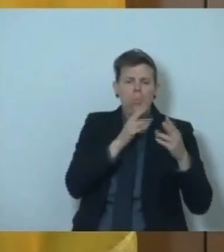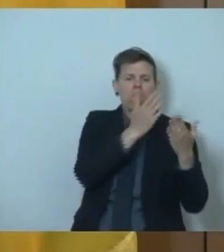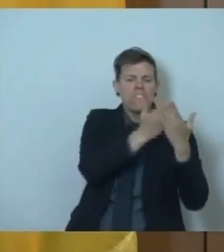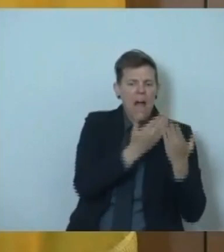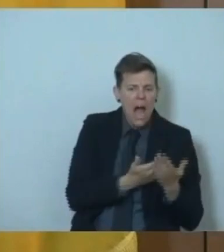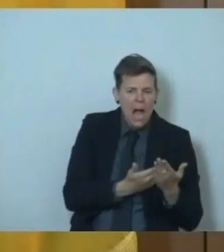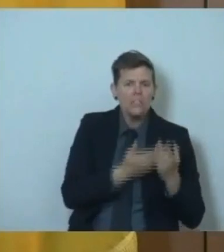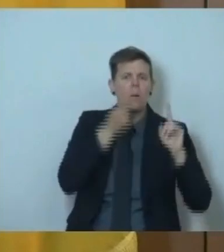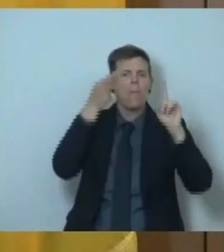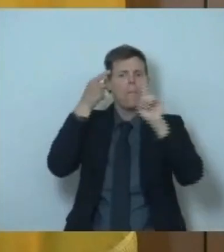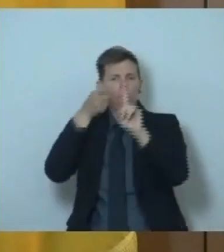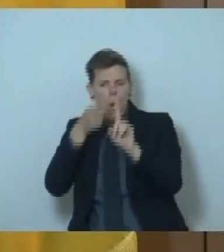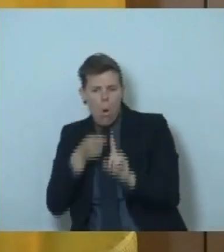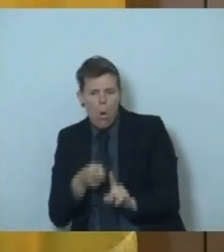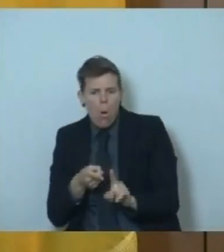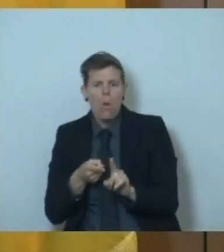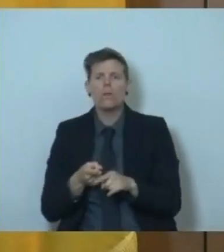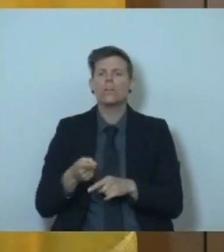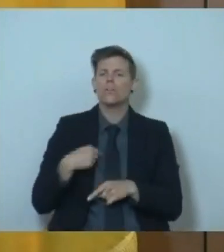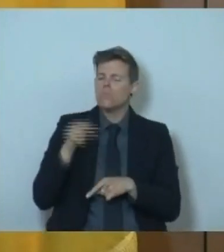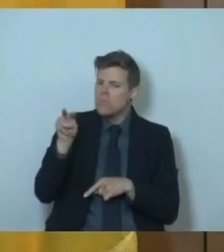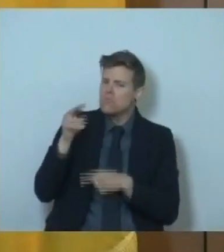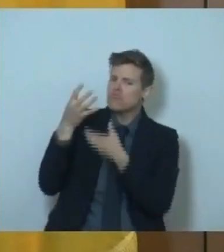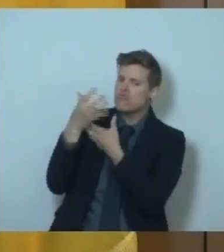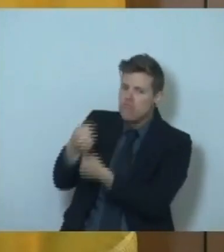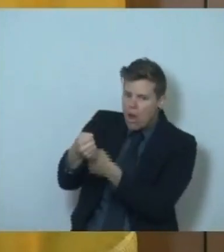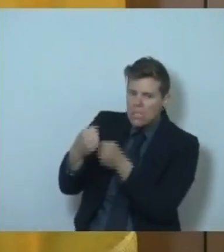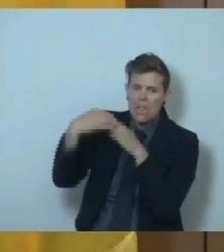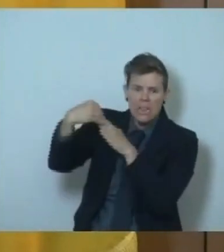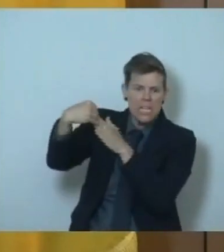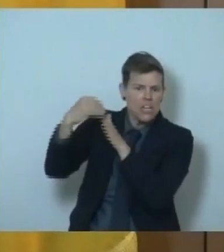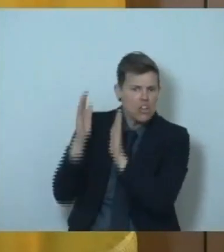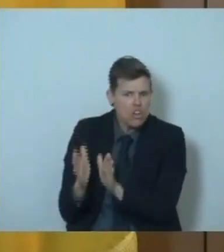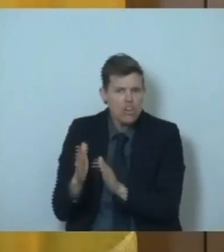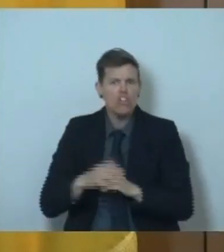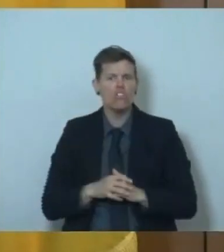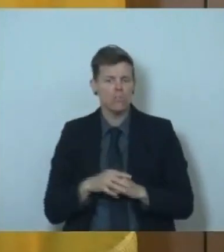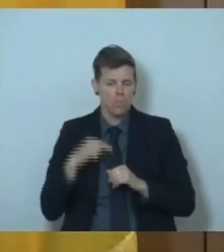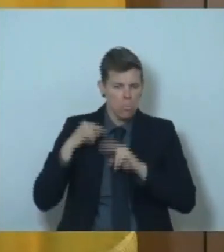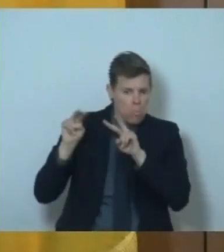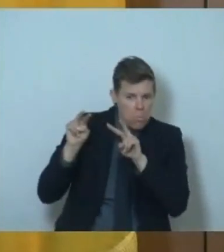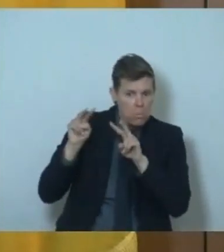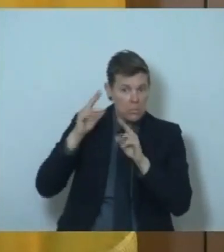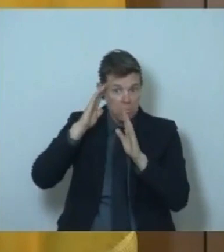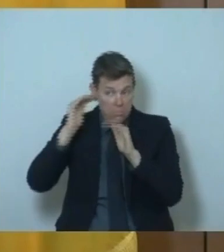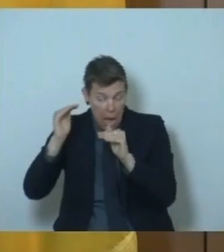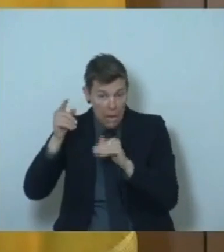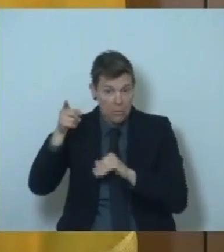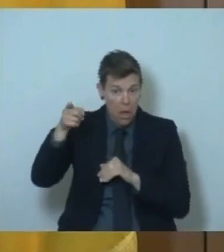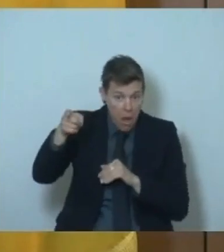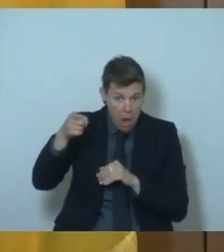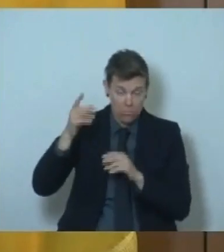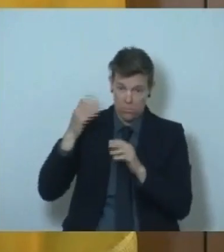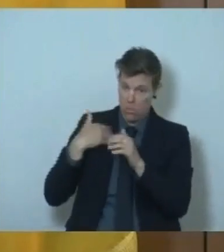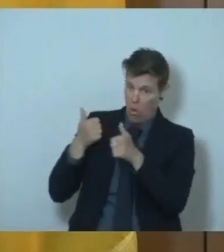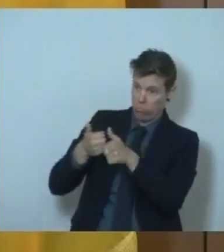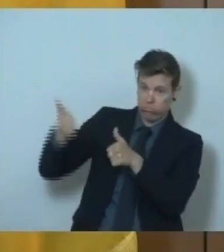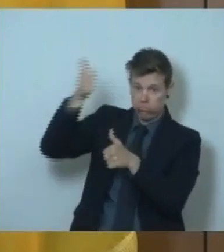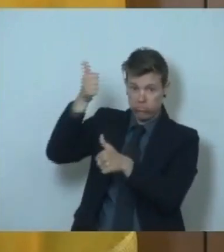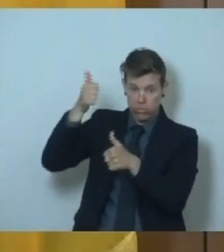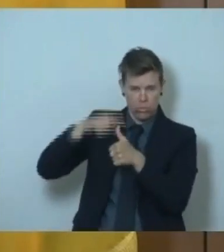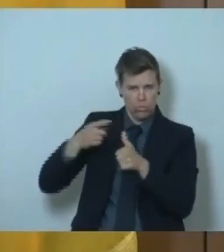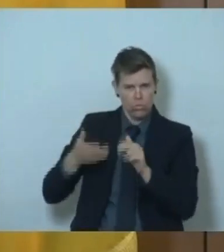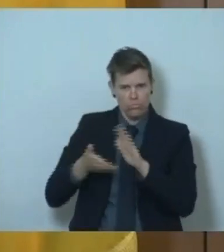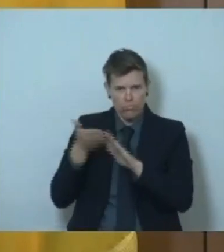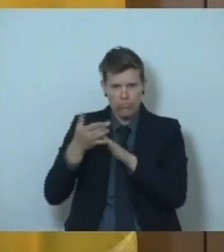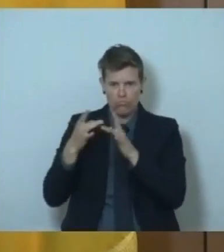us, right, to be interested in new information, new strategies. The technology, even the